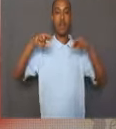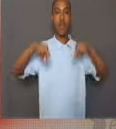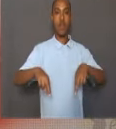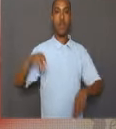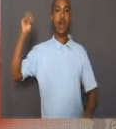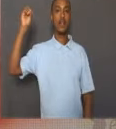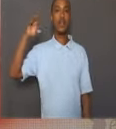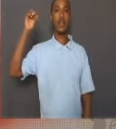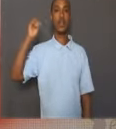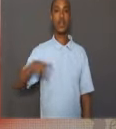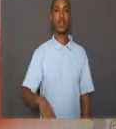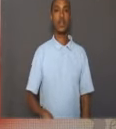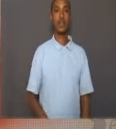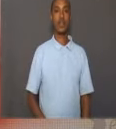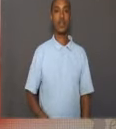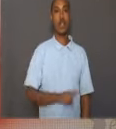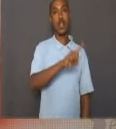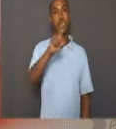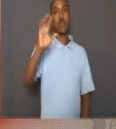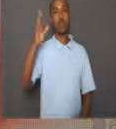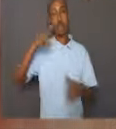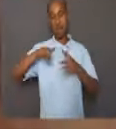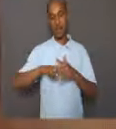radioactivity. You may begin.